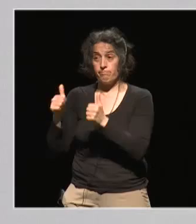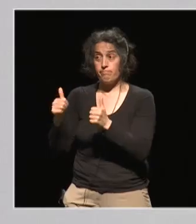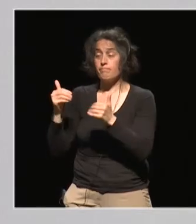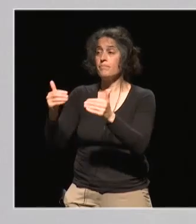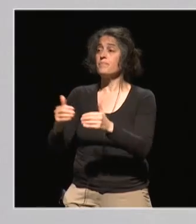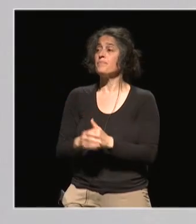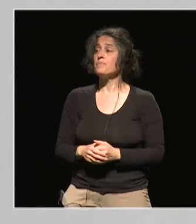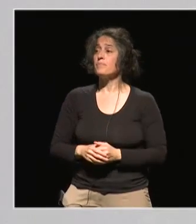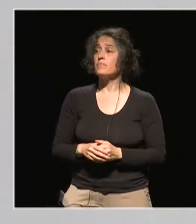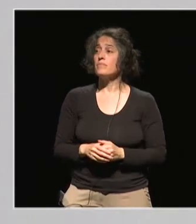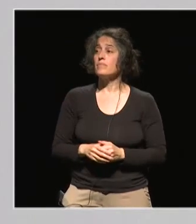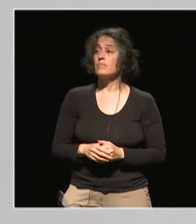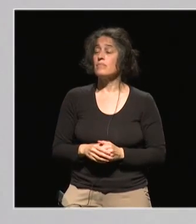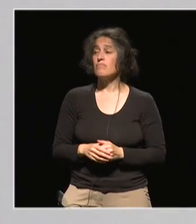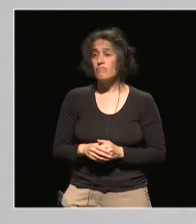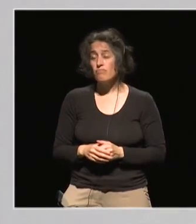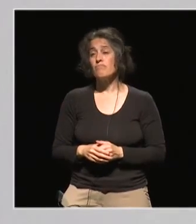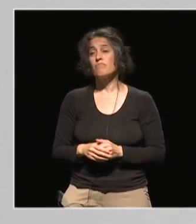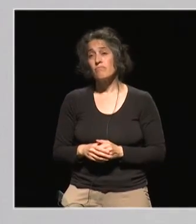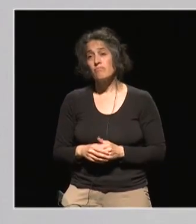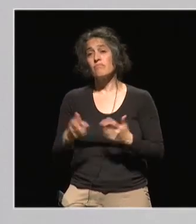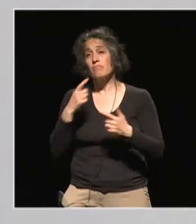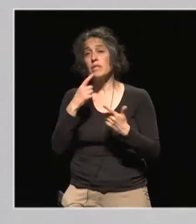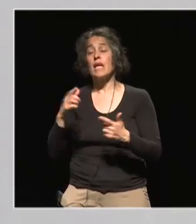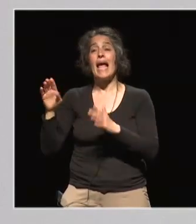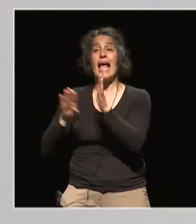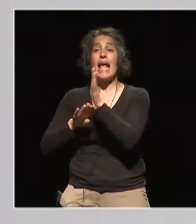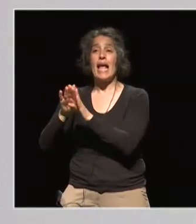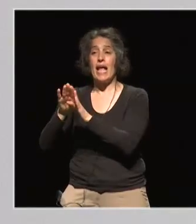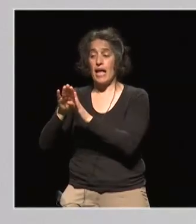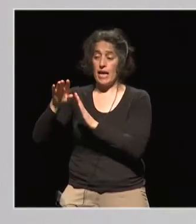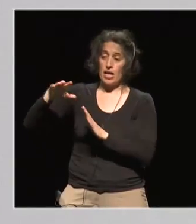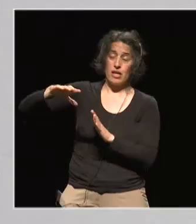there. The question is whether it was adequate enough or not.